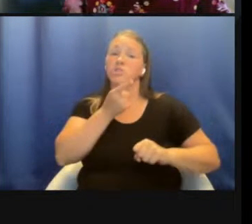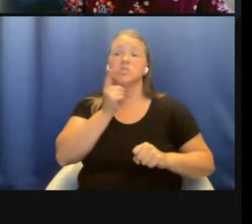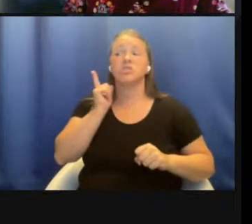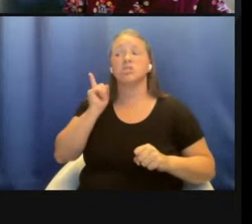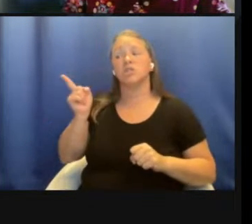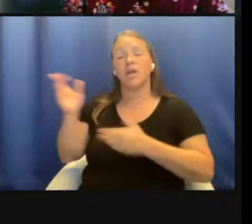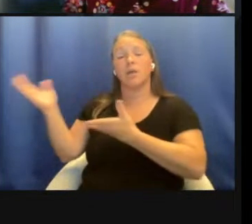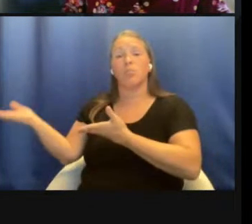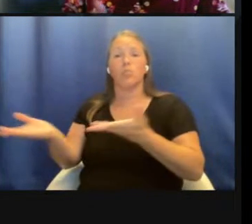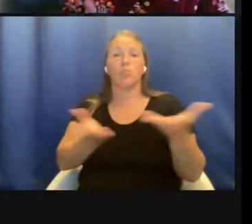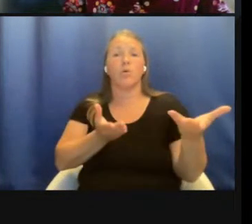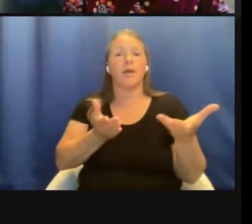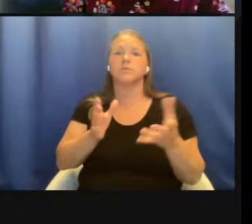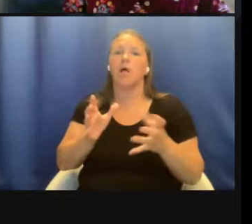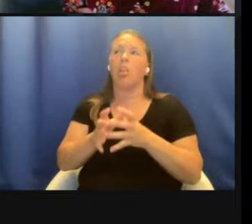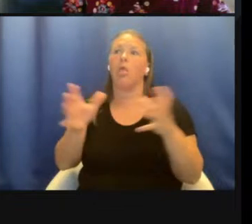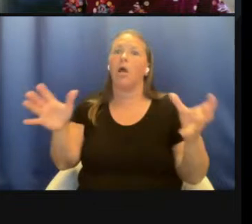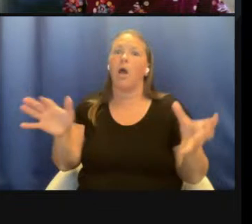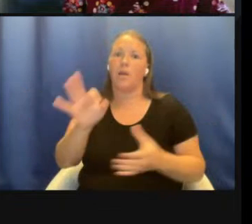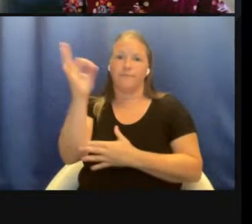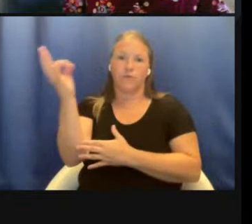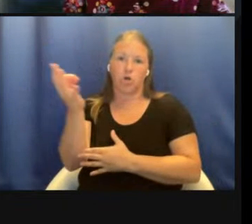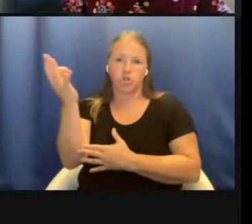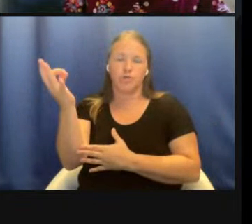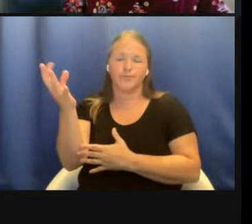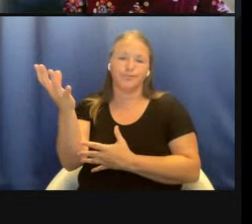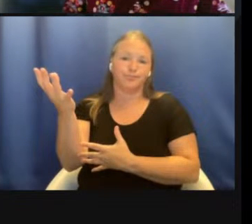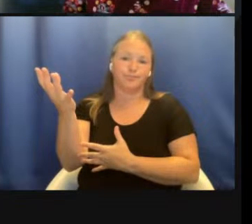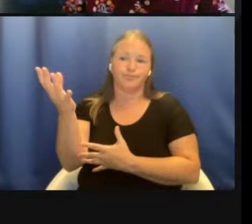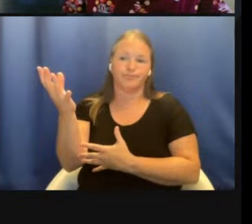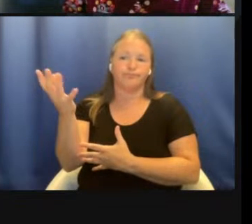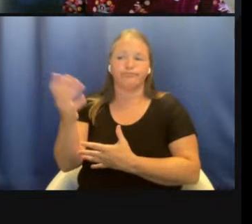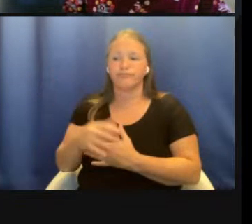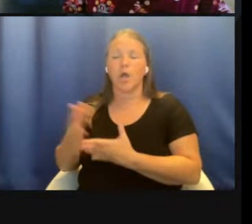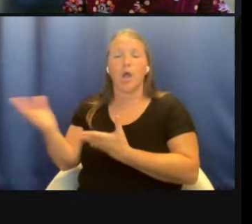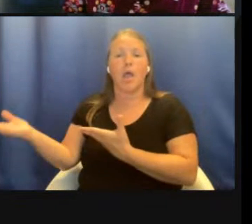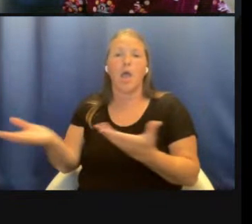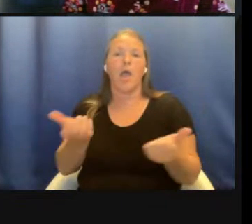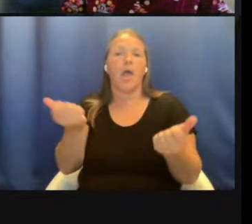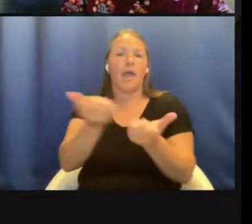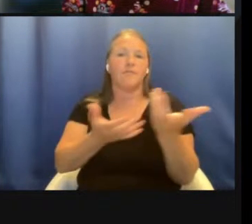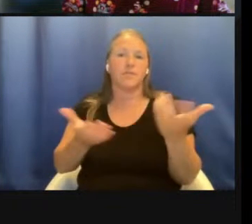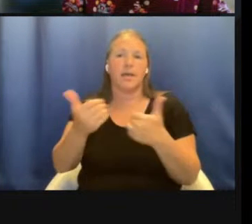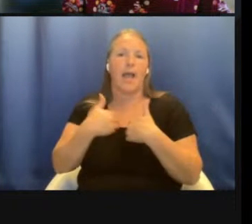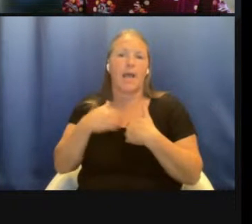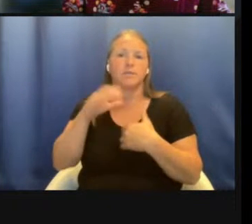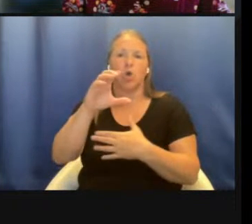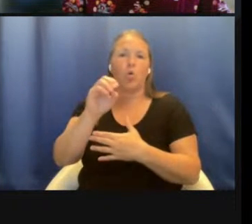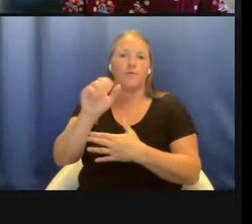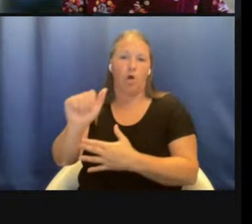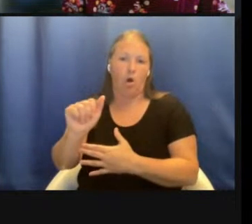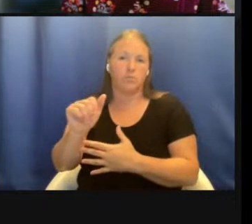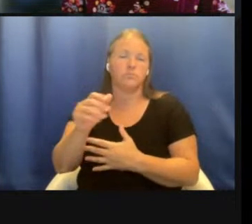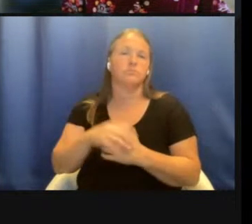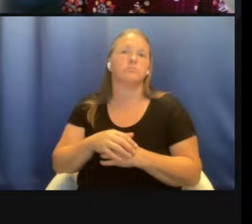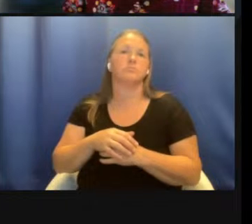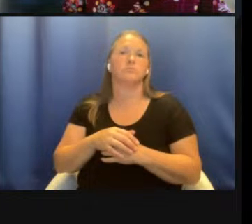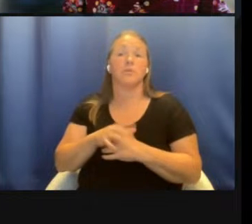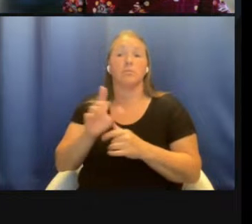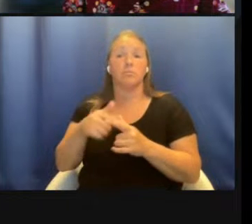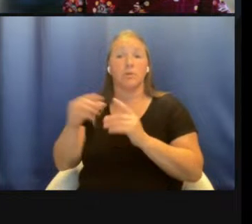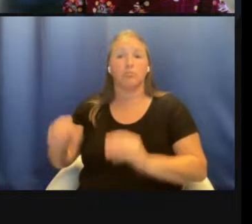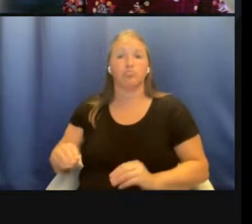or ornamented with Napoleon Bonaparte. It then is put in an upper bedroom, which